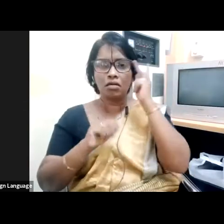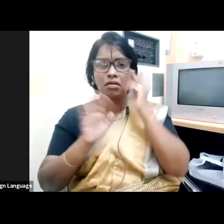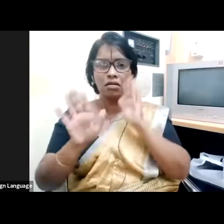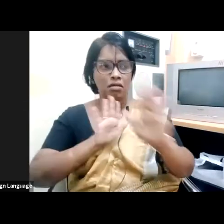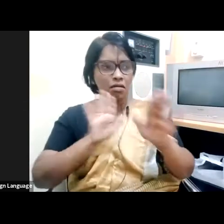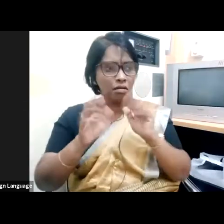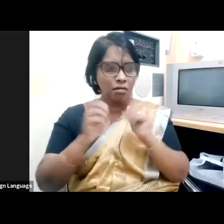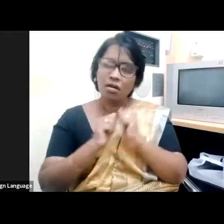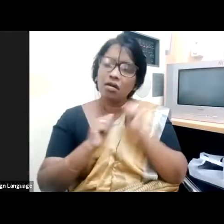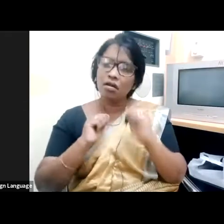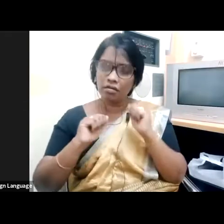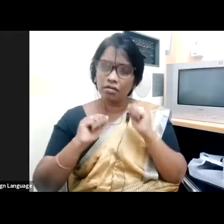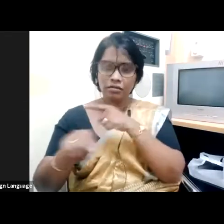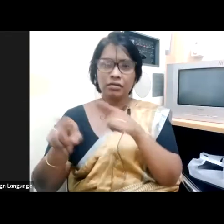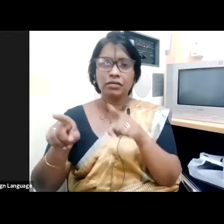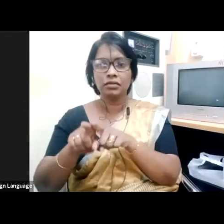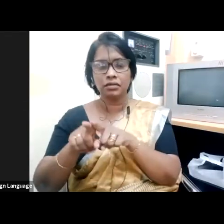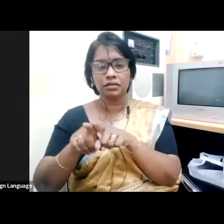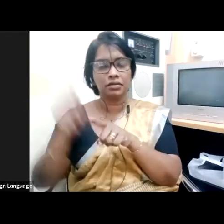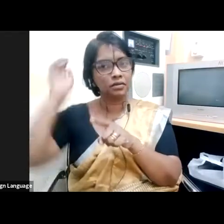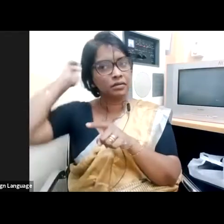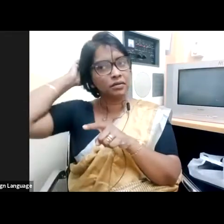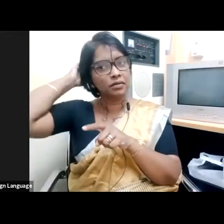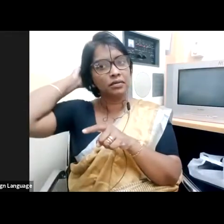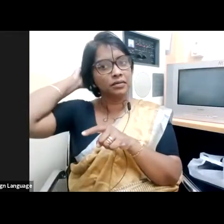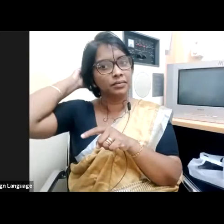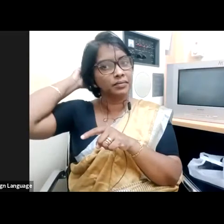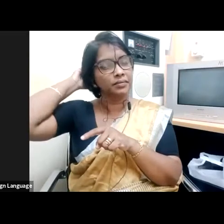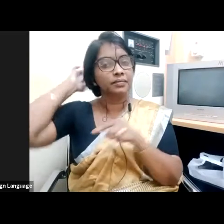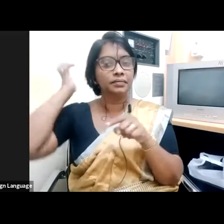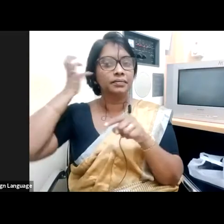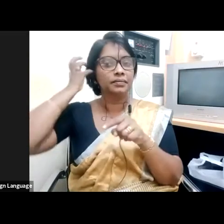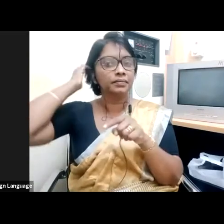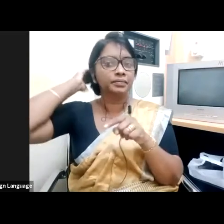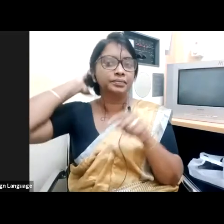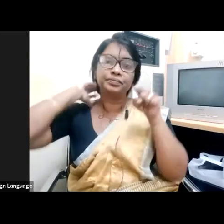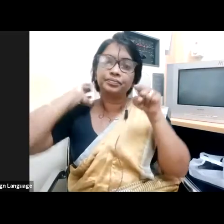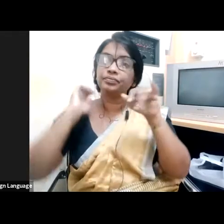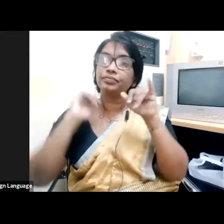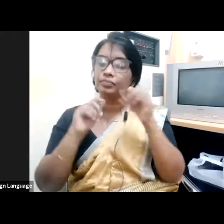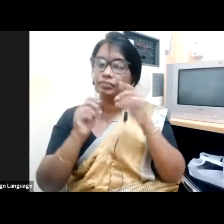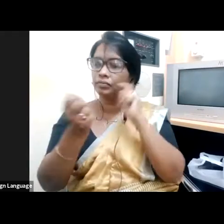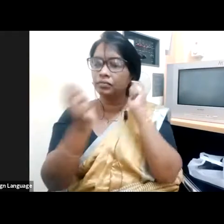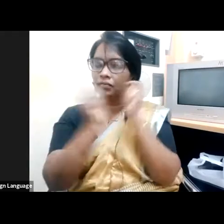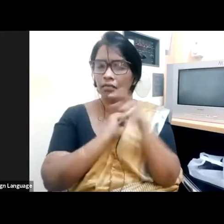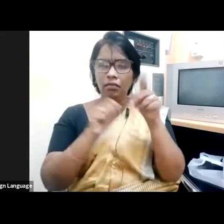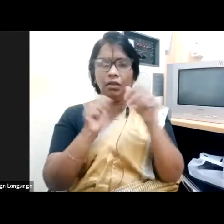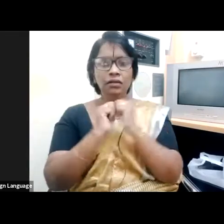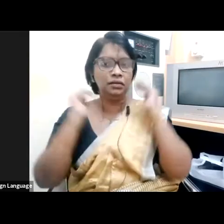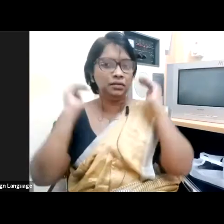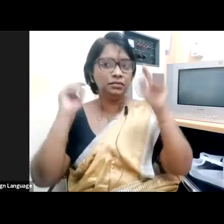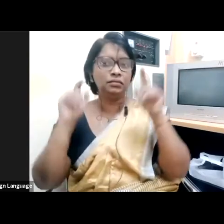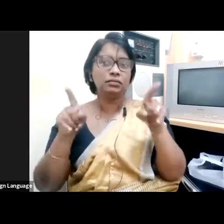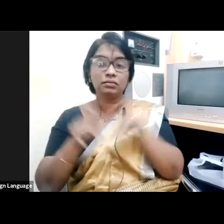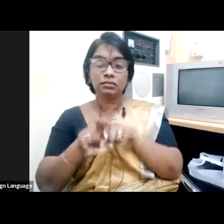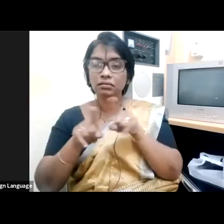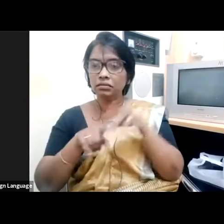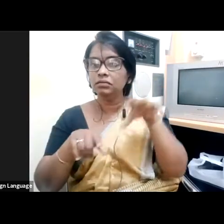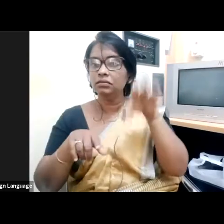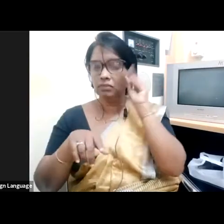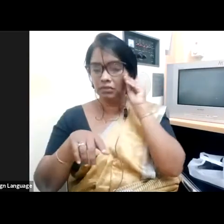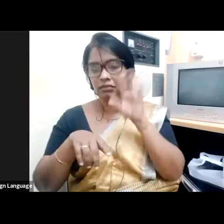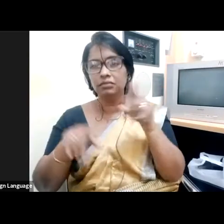change something, you need to be able to quantify that using data. So for us, creating visibility around it, measuring